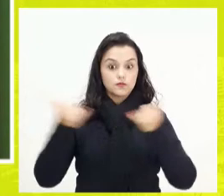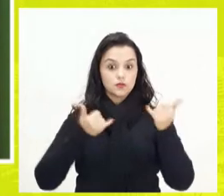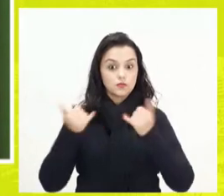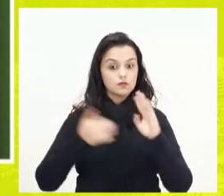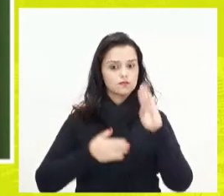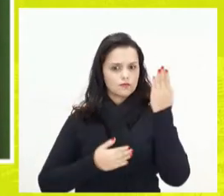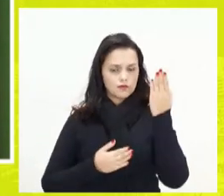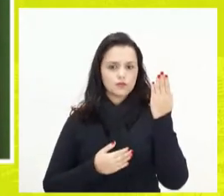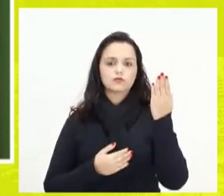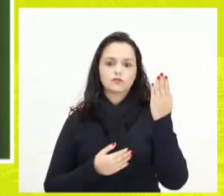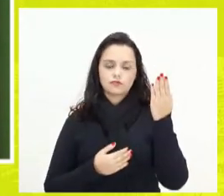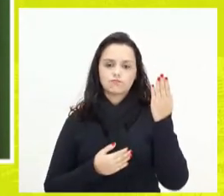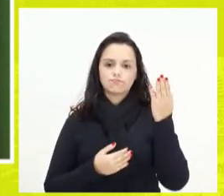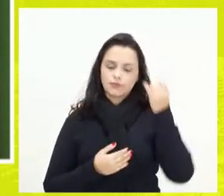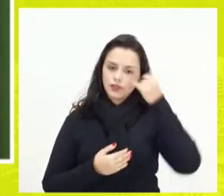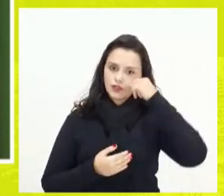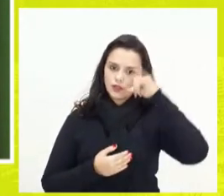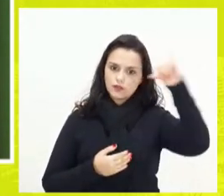misinformation